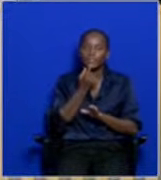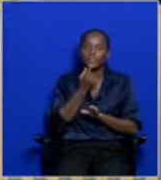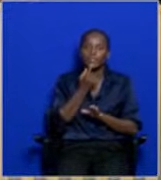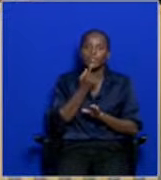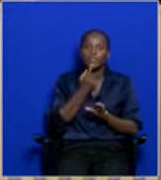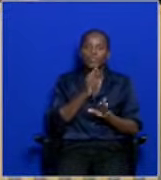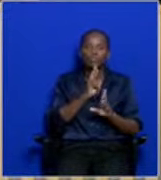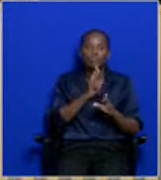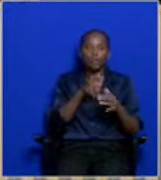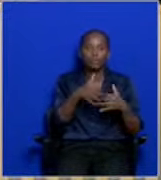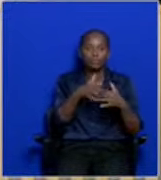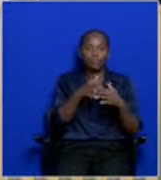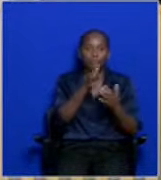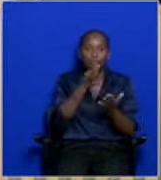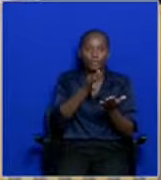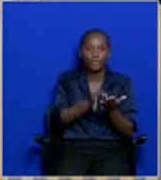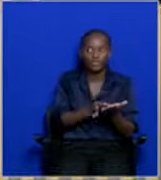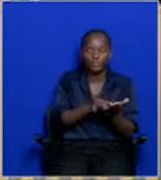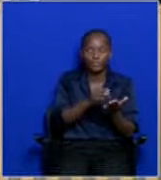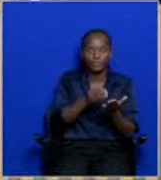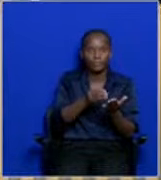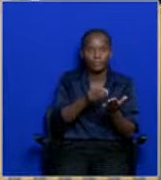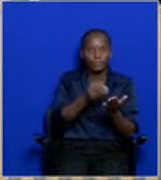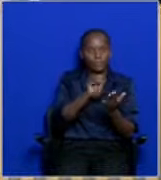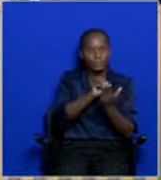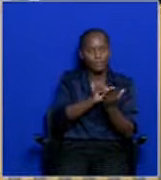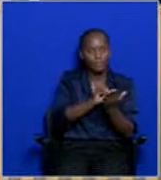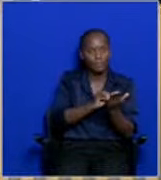the 26th of September 2024.